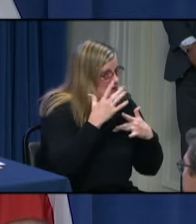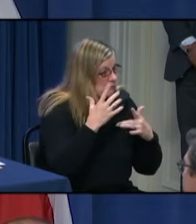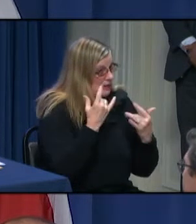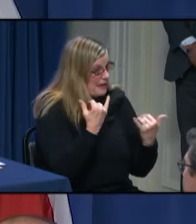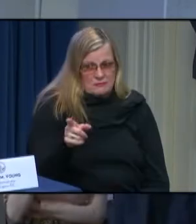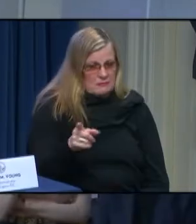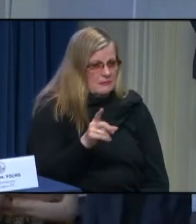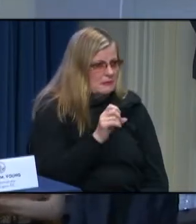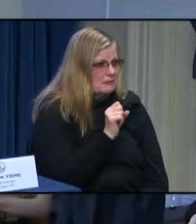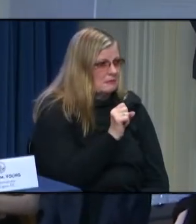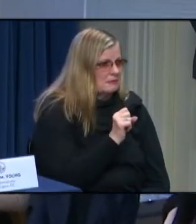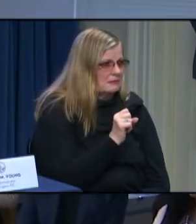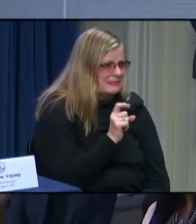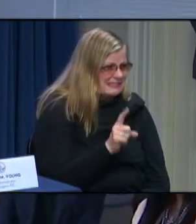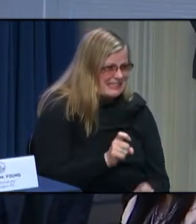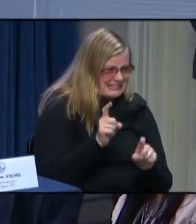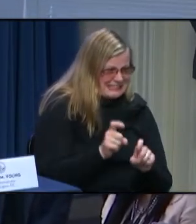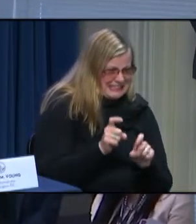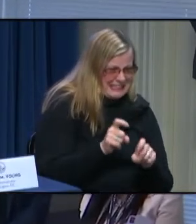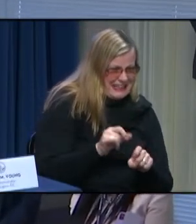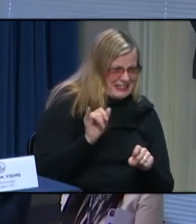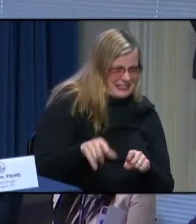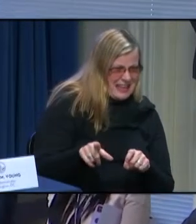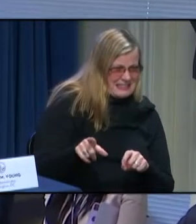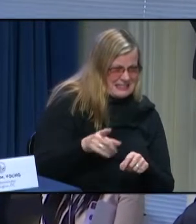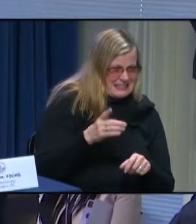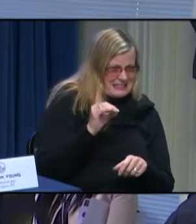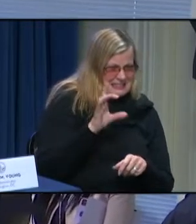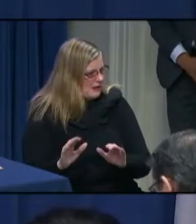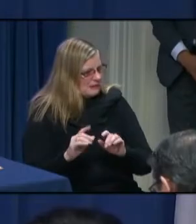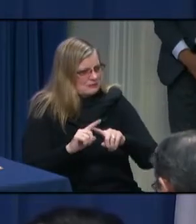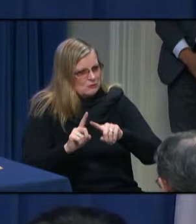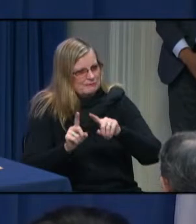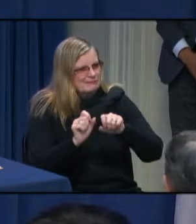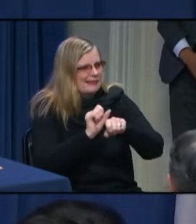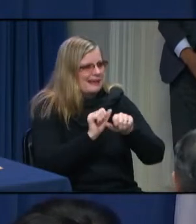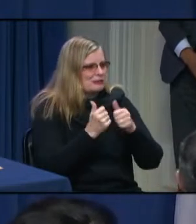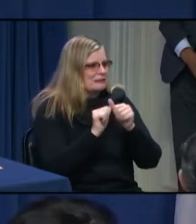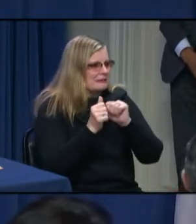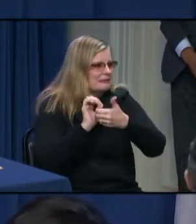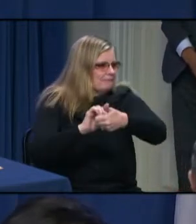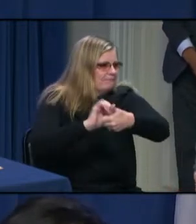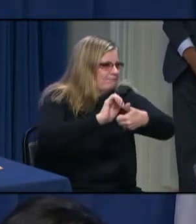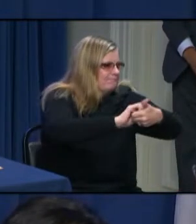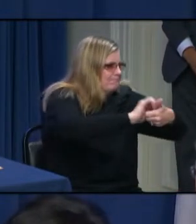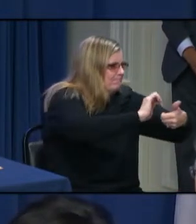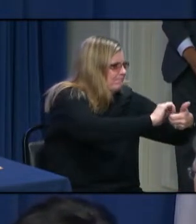our priority. The mayor is issuing a mayor's order placing D.C. Health and D.C. Homeland Security in